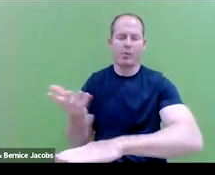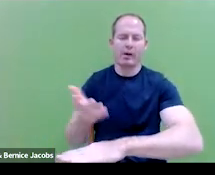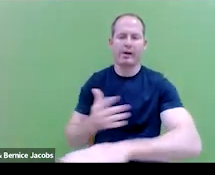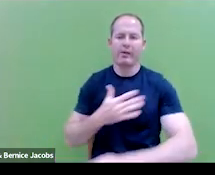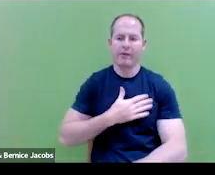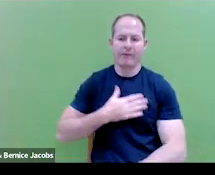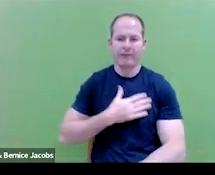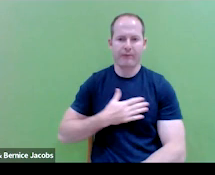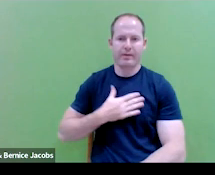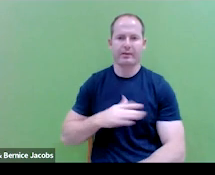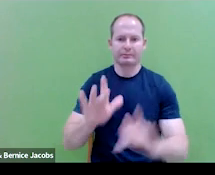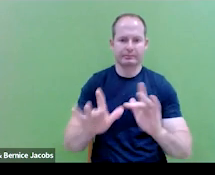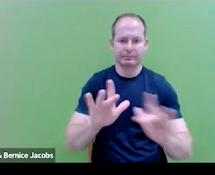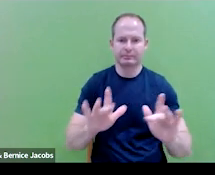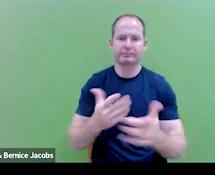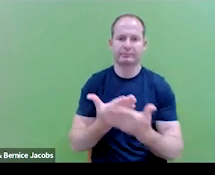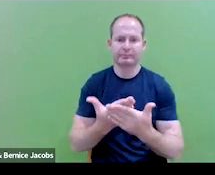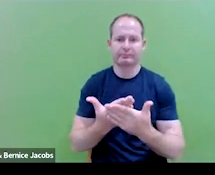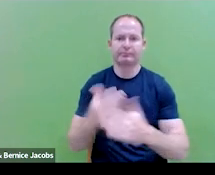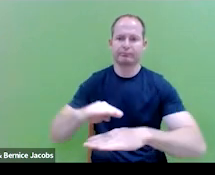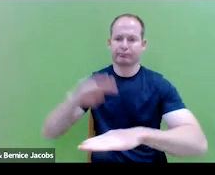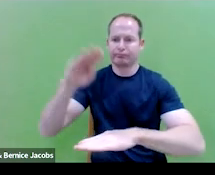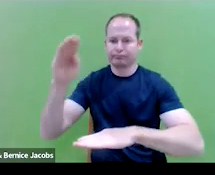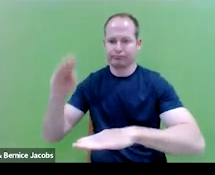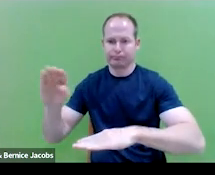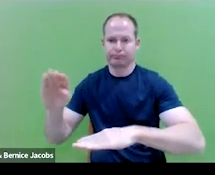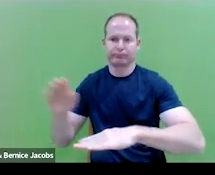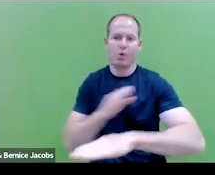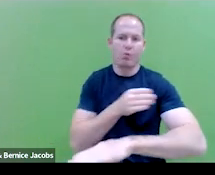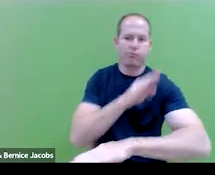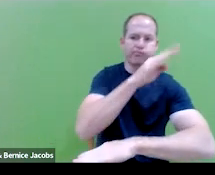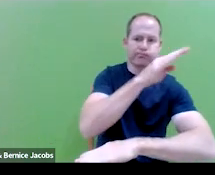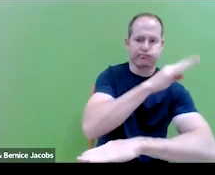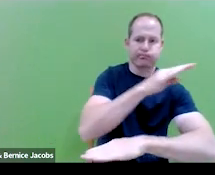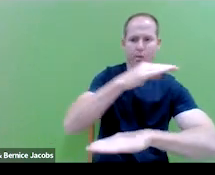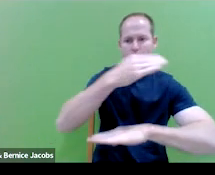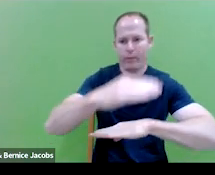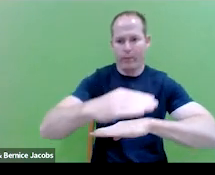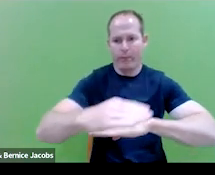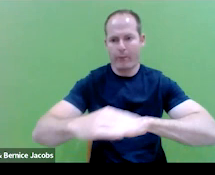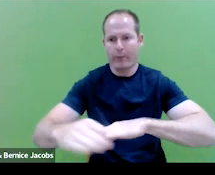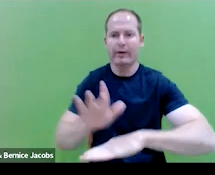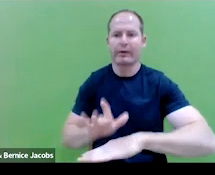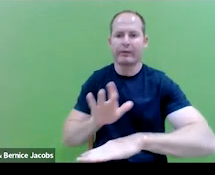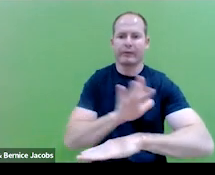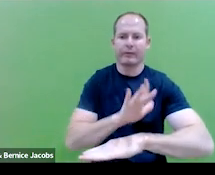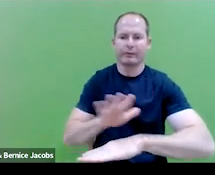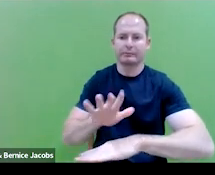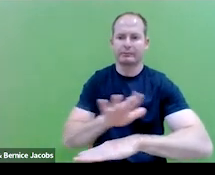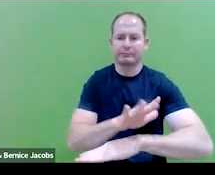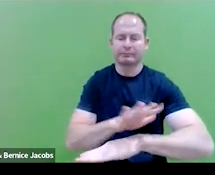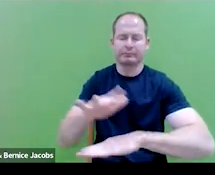are in relation to Lion's Head, Signal Hill, and all the way down to the 12 Apostles. So a great way